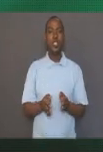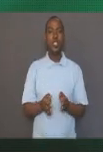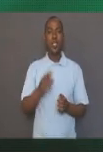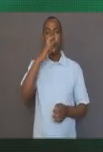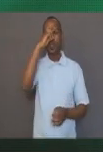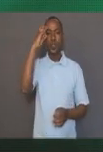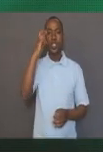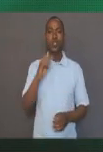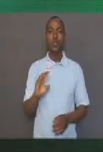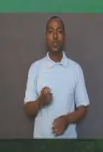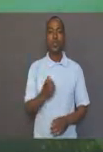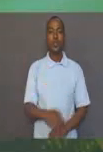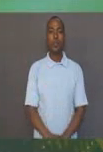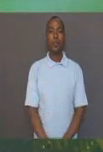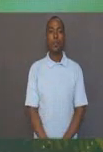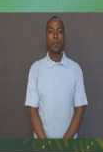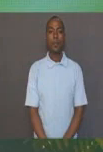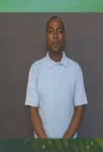controlled.